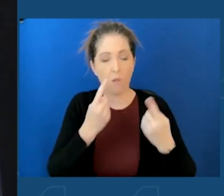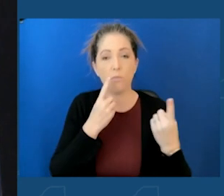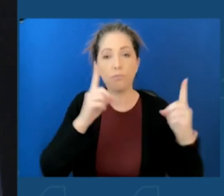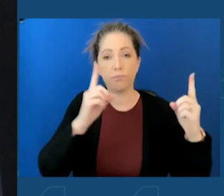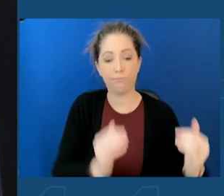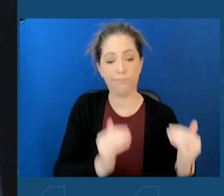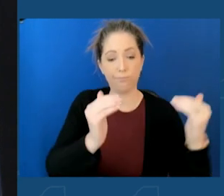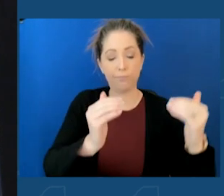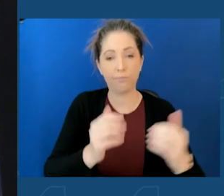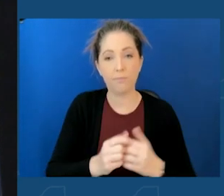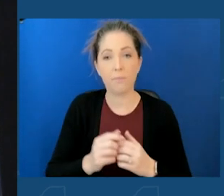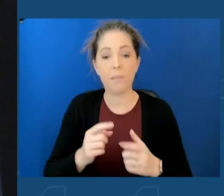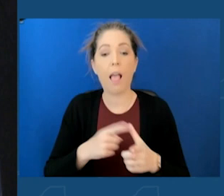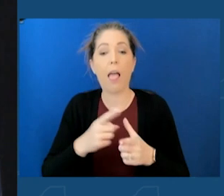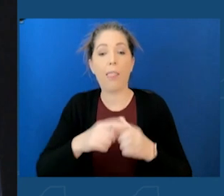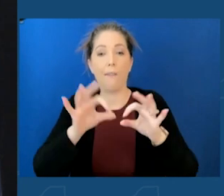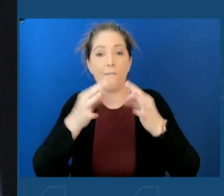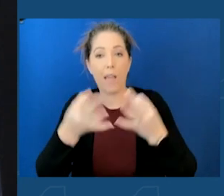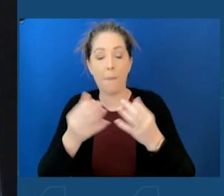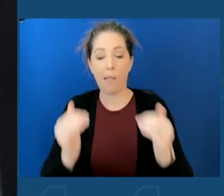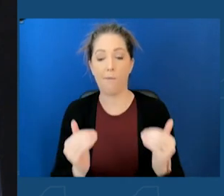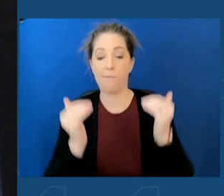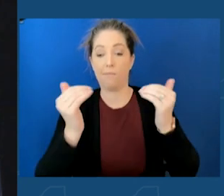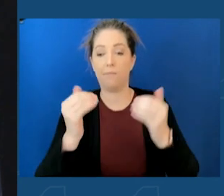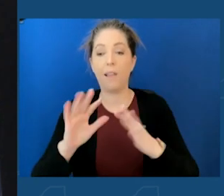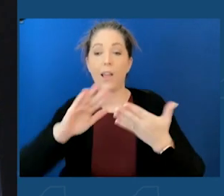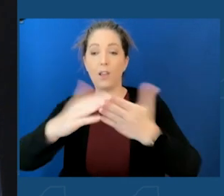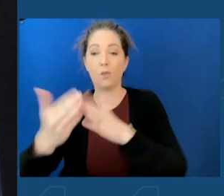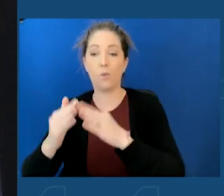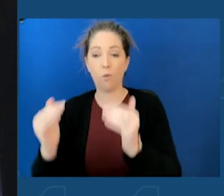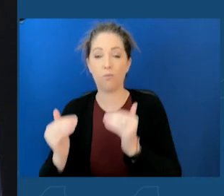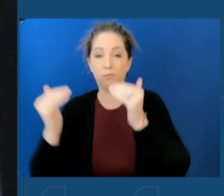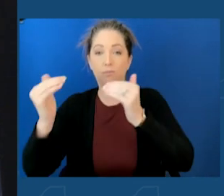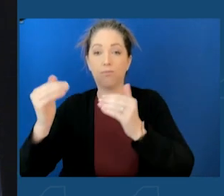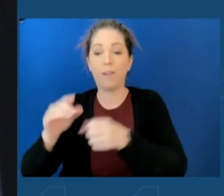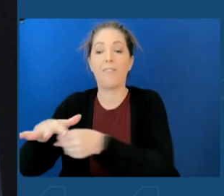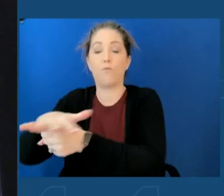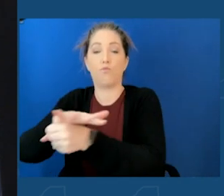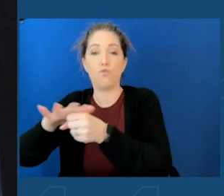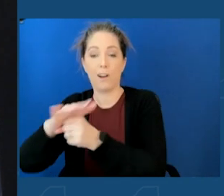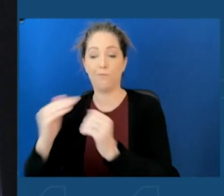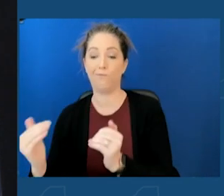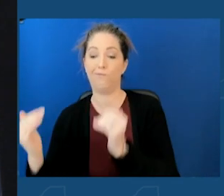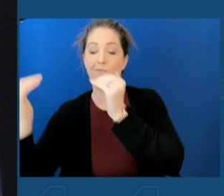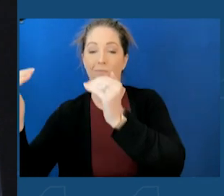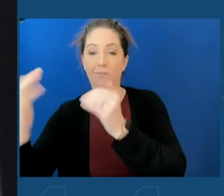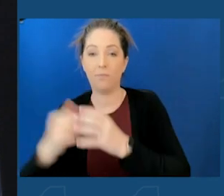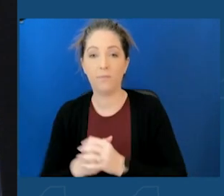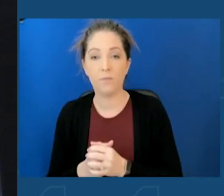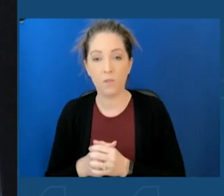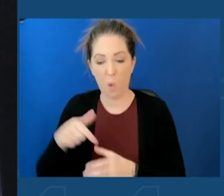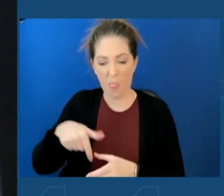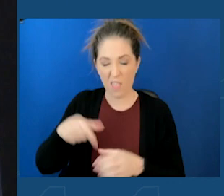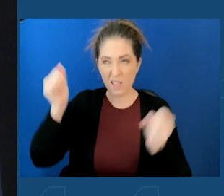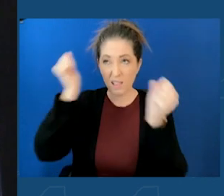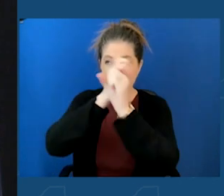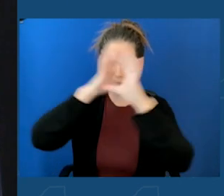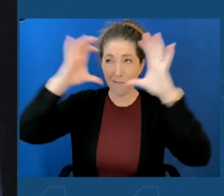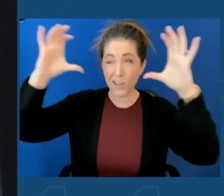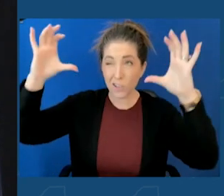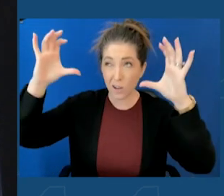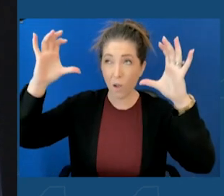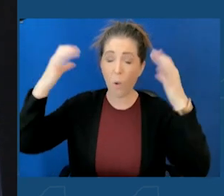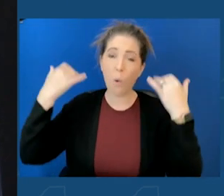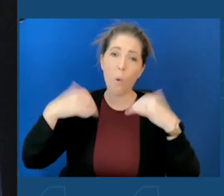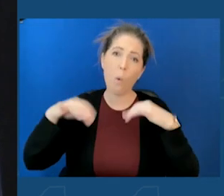families, then you lift up communities, and then you lift up a region. So this is a vision that is lifting